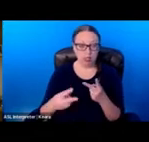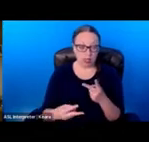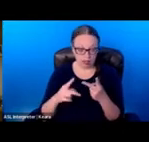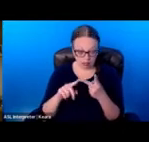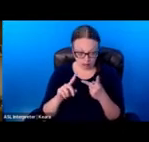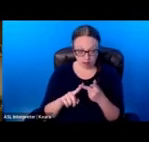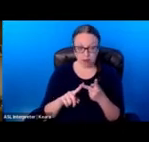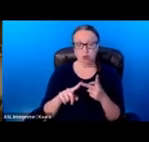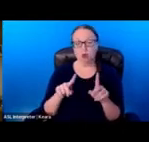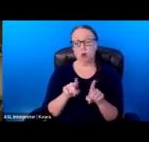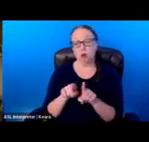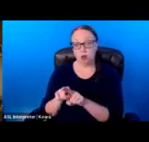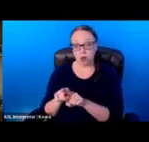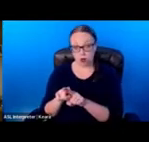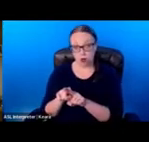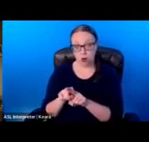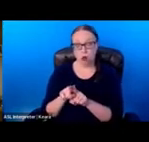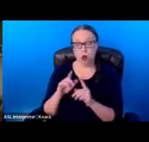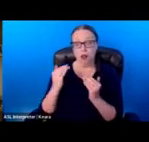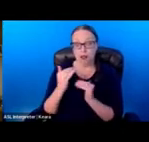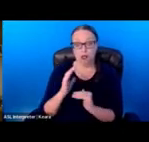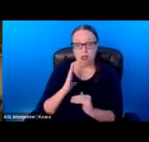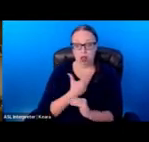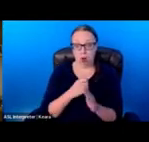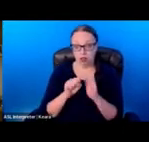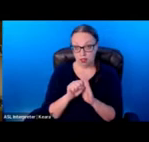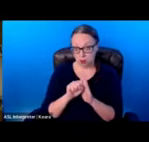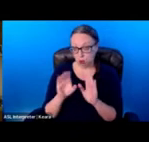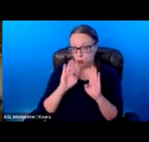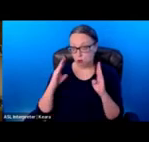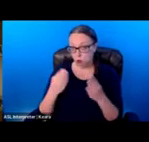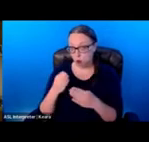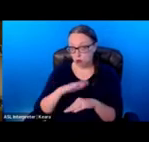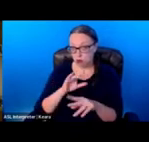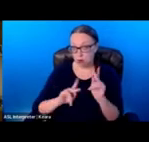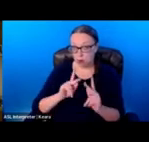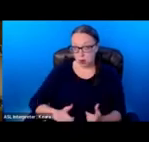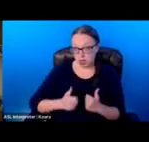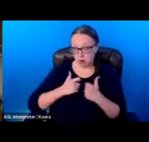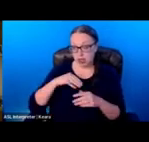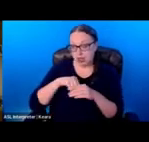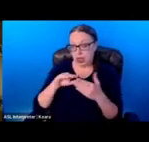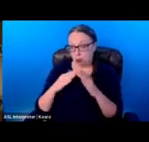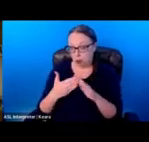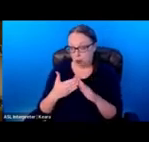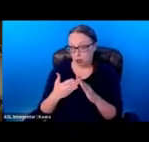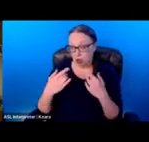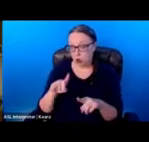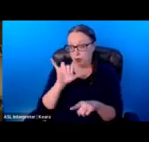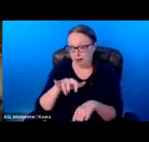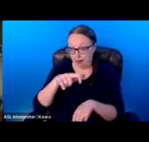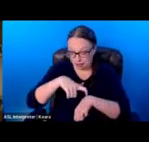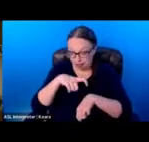also subsetted our sample to focus on individuals who were residing in the community at the time of the survey.